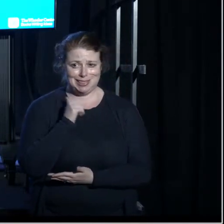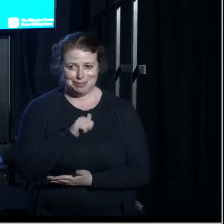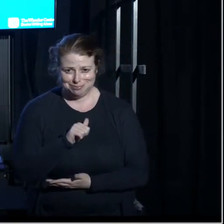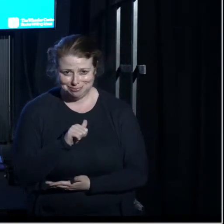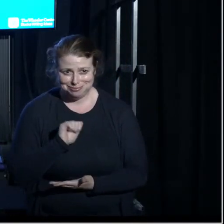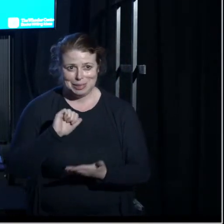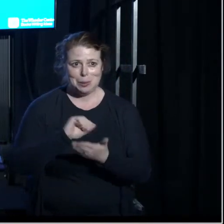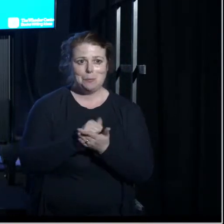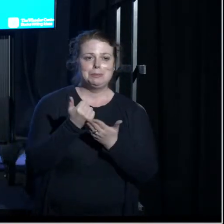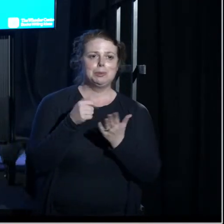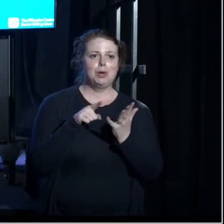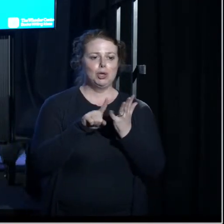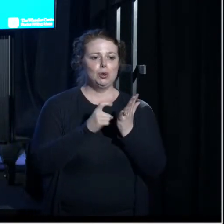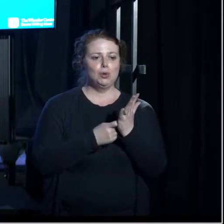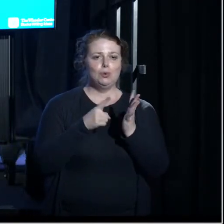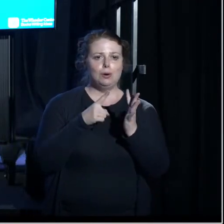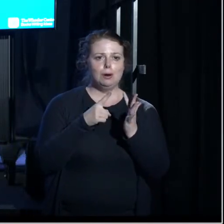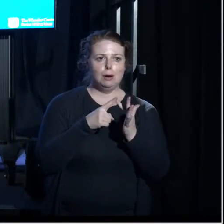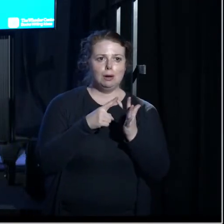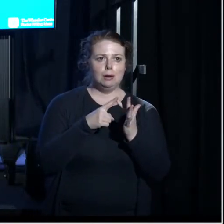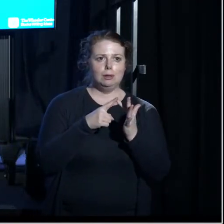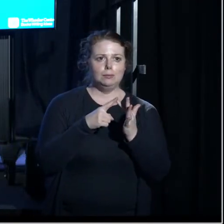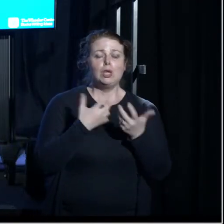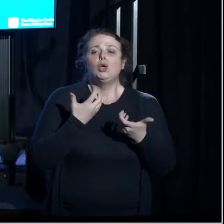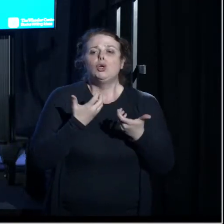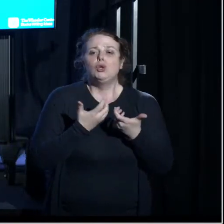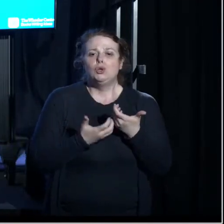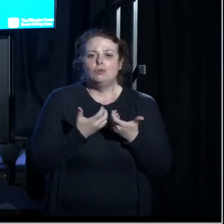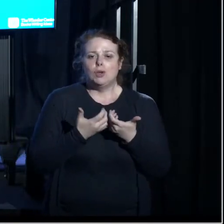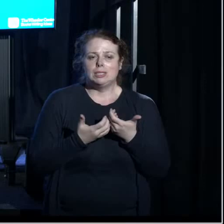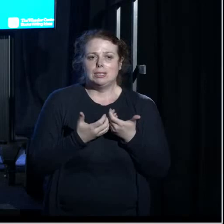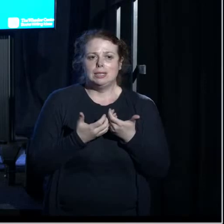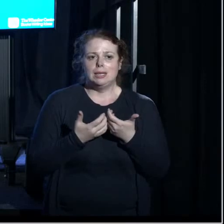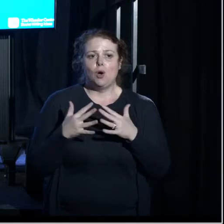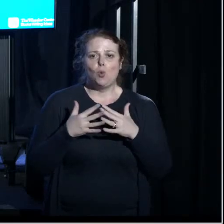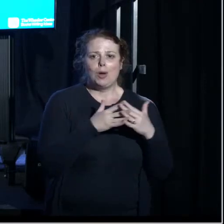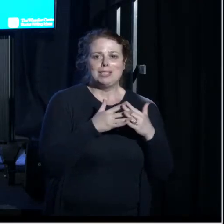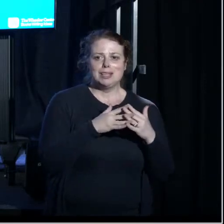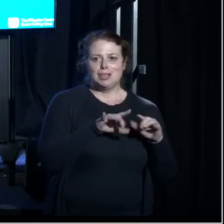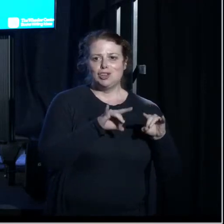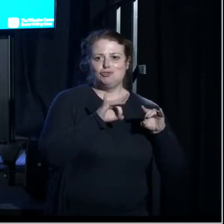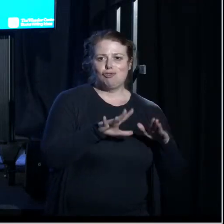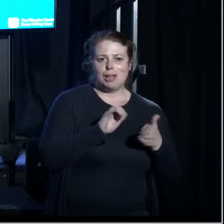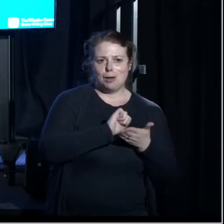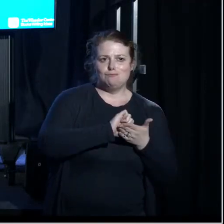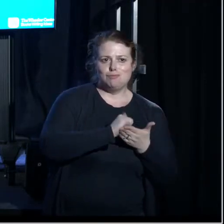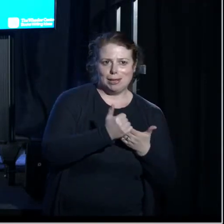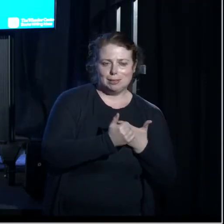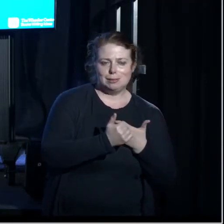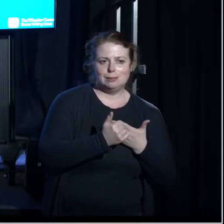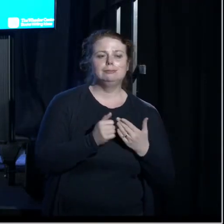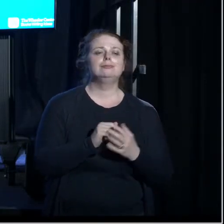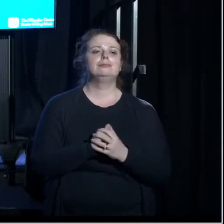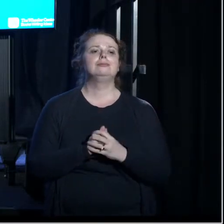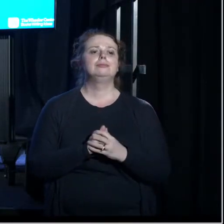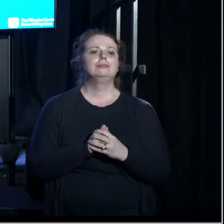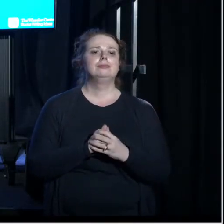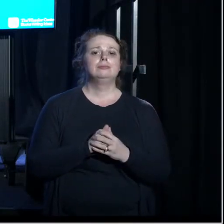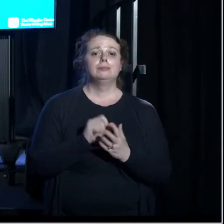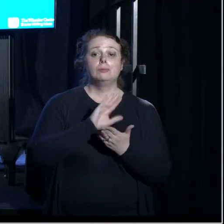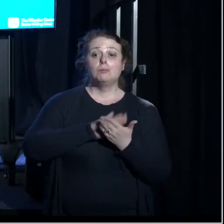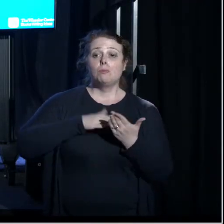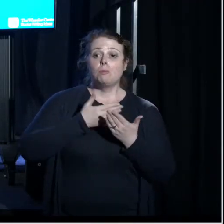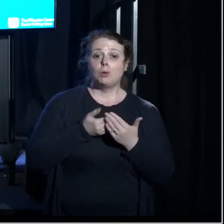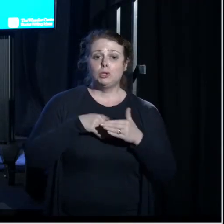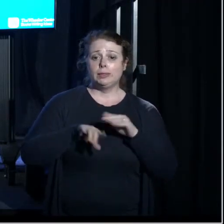published by Whiu in 2020. University of Western Australia Press. Her poetry has appeared in